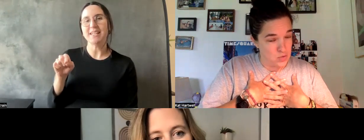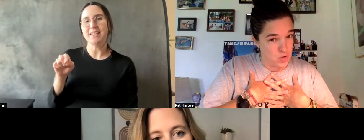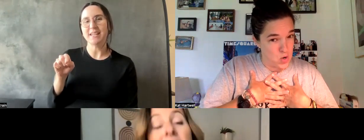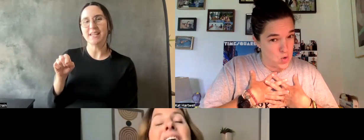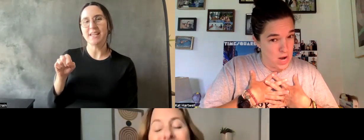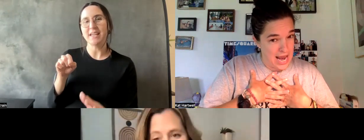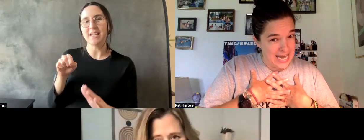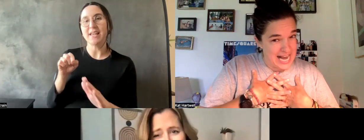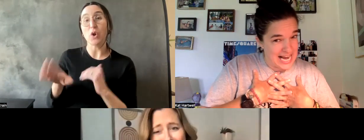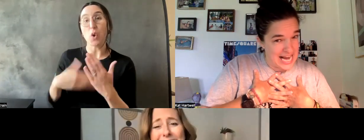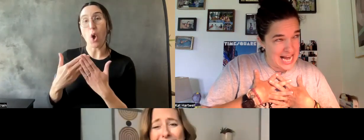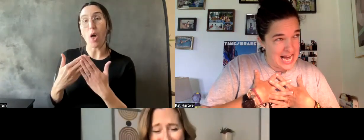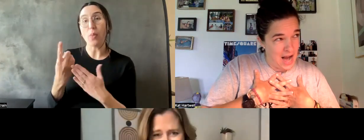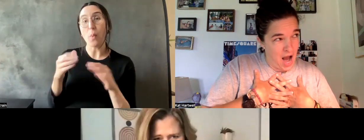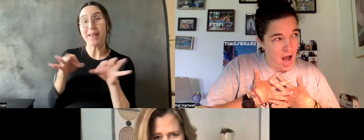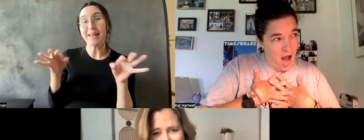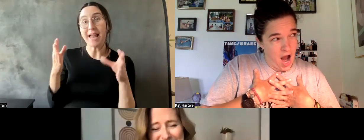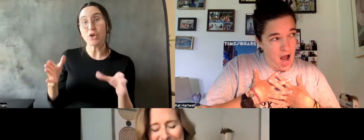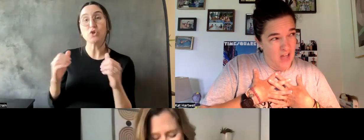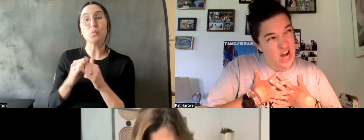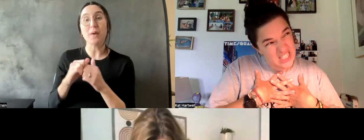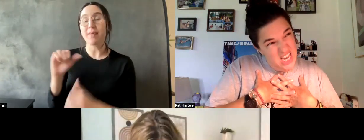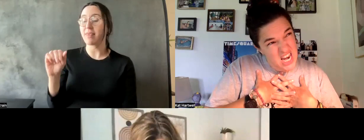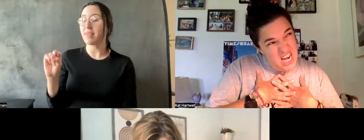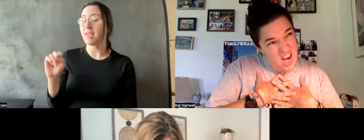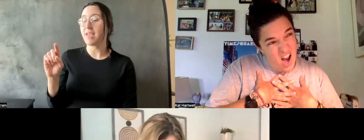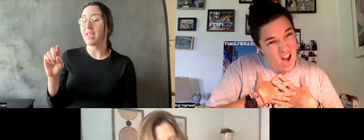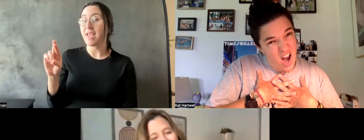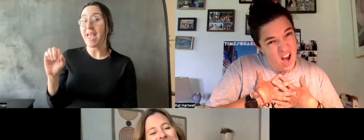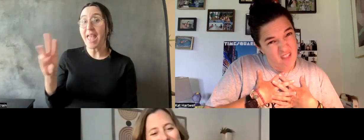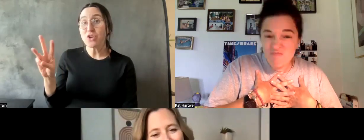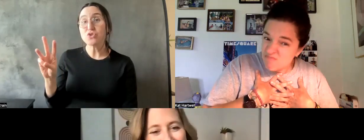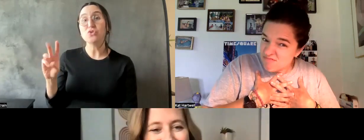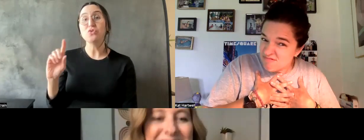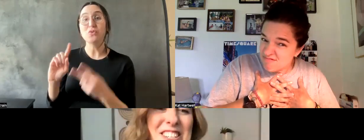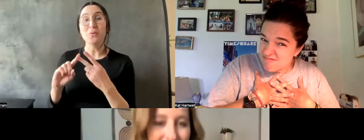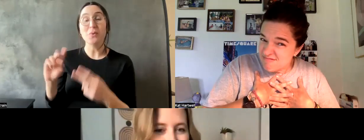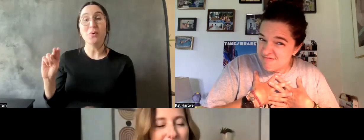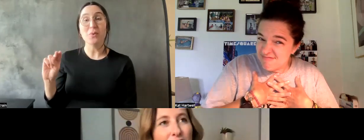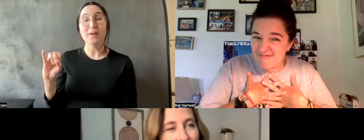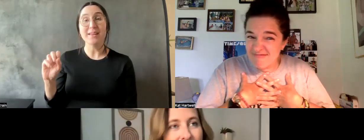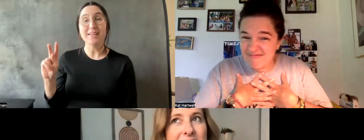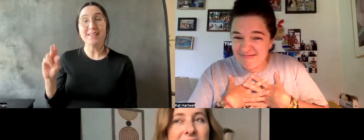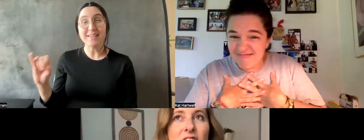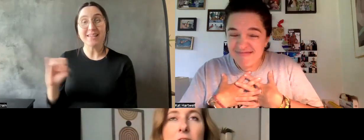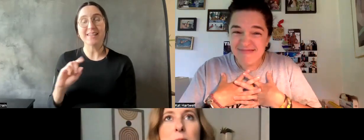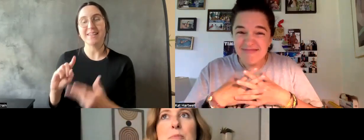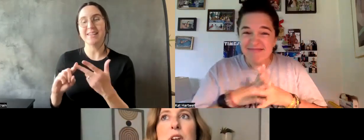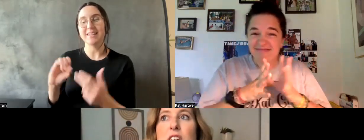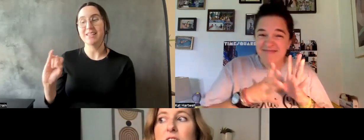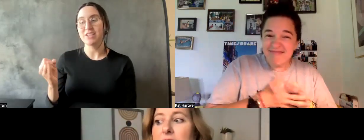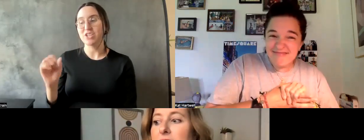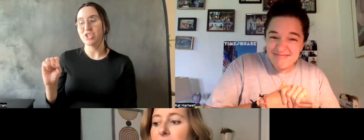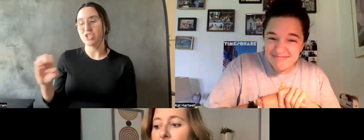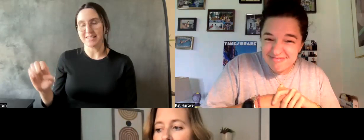to Andrew, Nikki, Rusty. Yes, Jesse, Ryan was